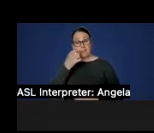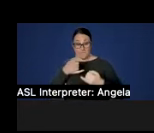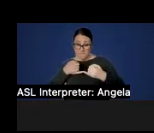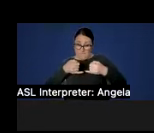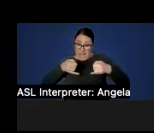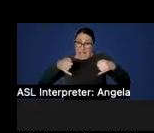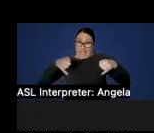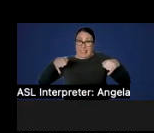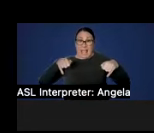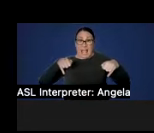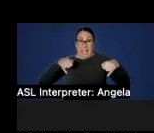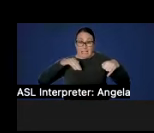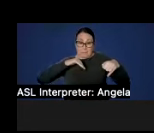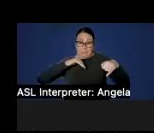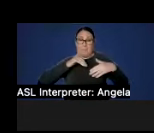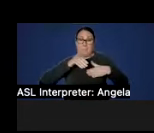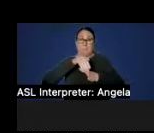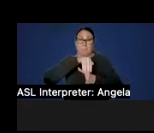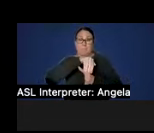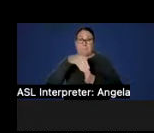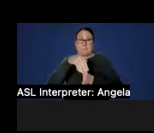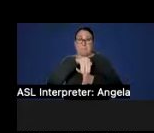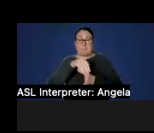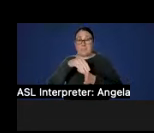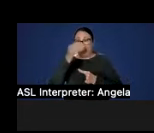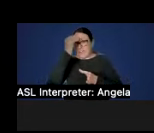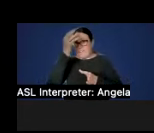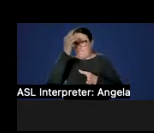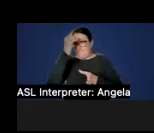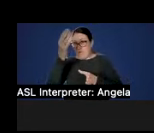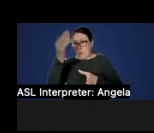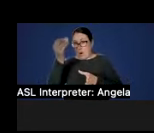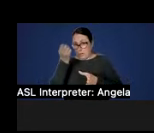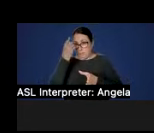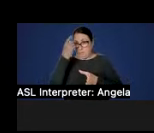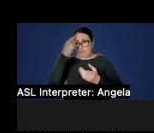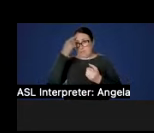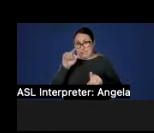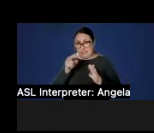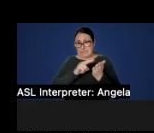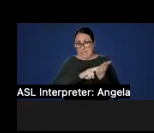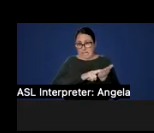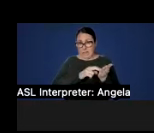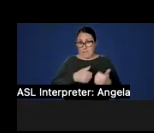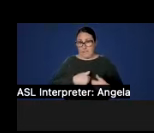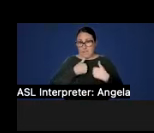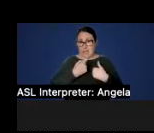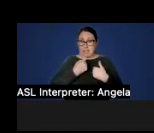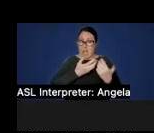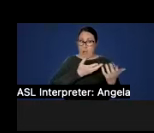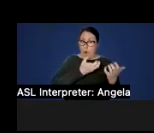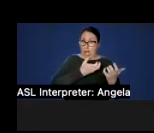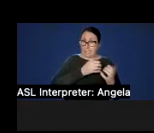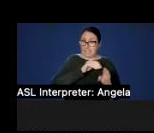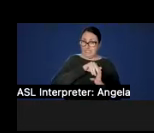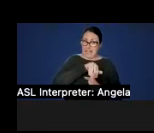know, a doctor and a SANE really wanting the survivor, the victim, to say, like, yes, I want this. And at what point